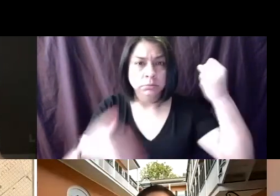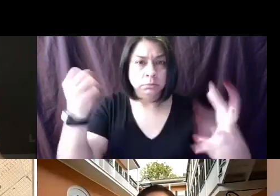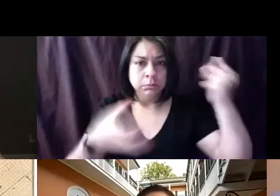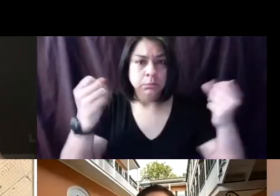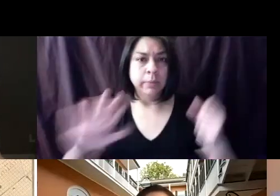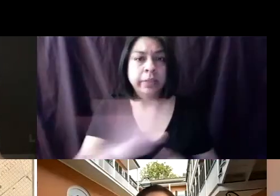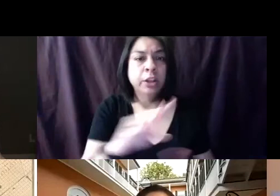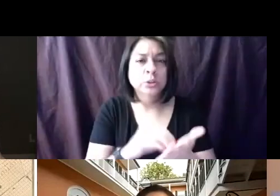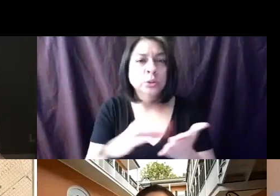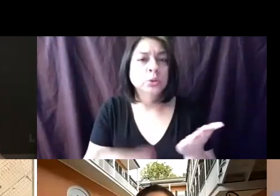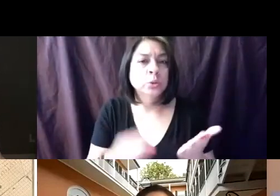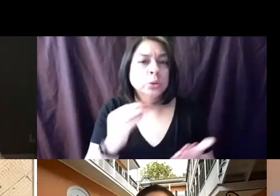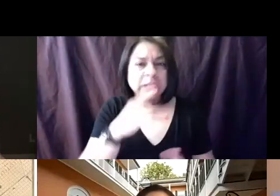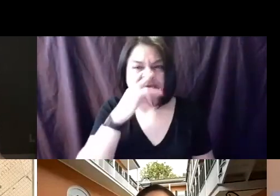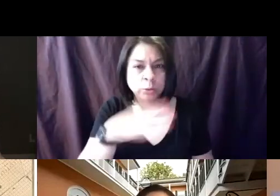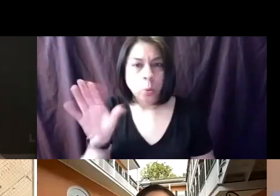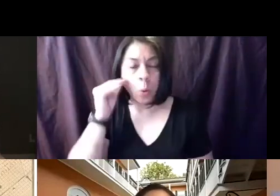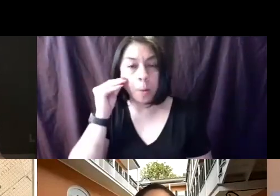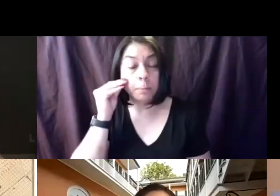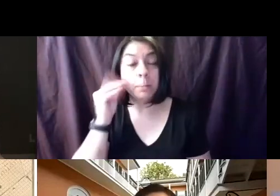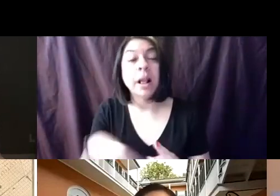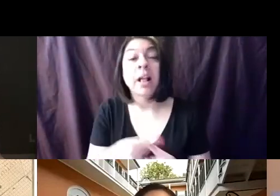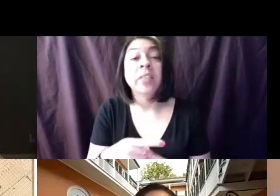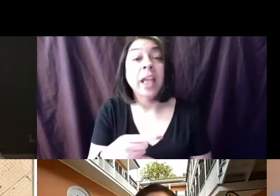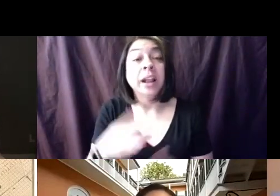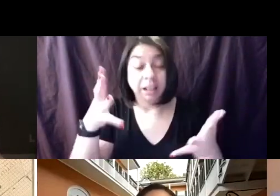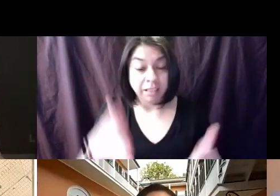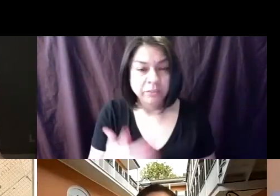3 students in that entire building for a year and a half.